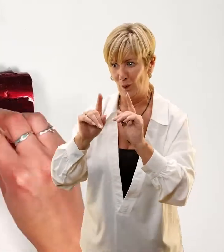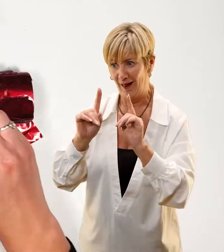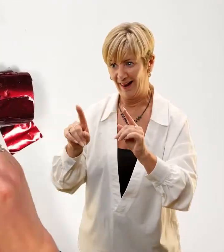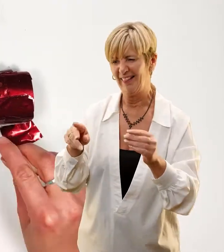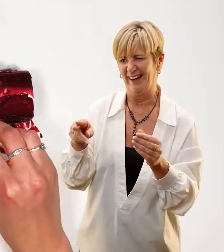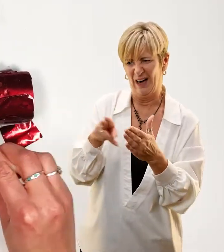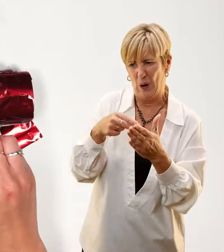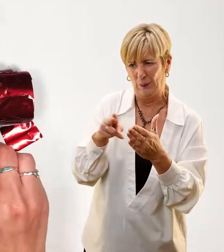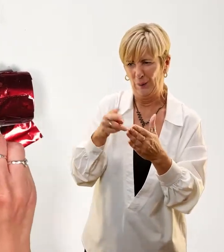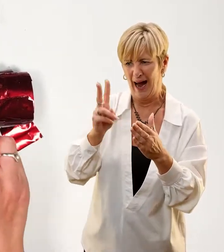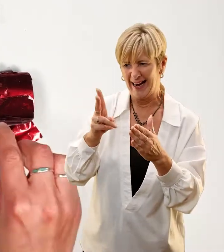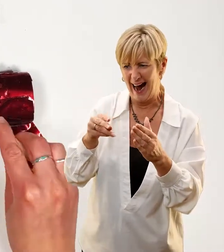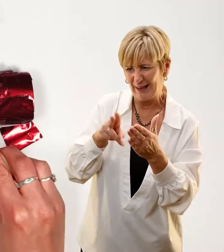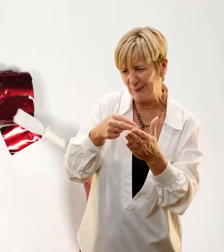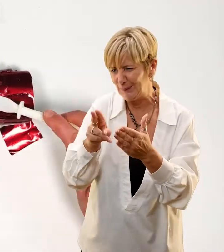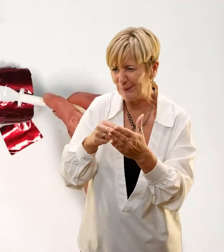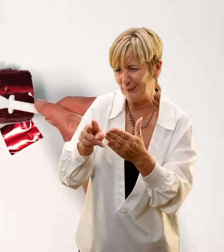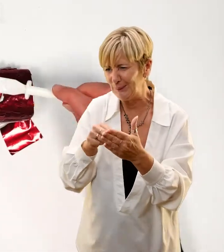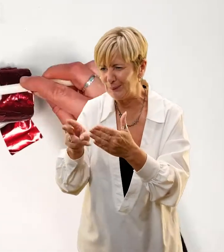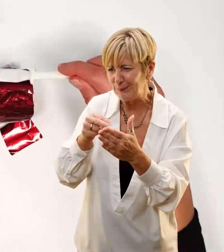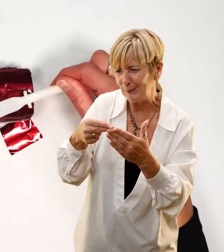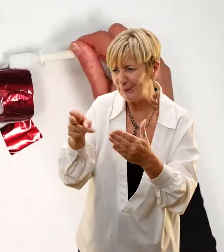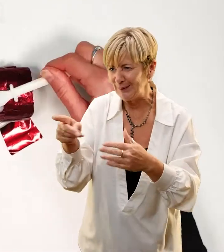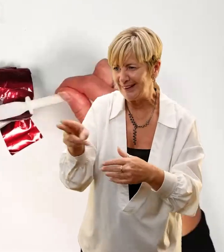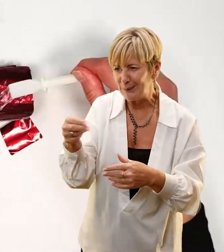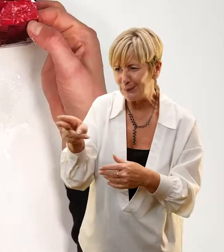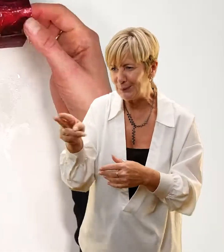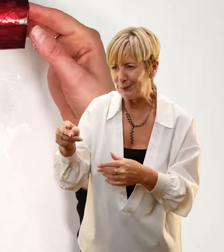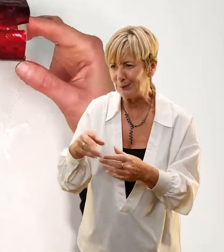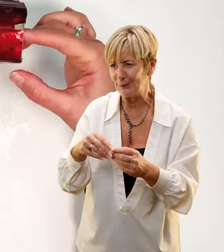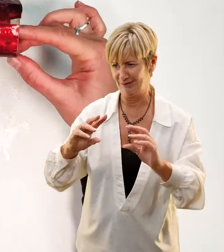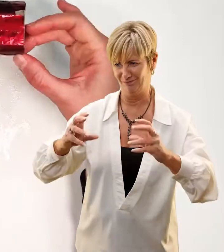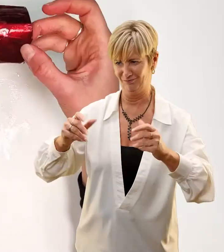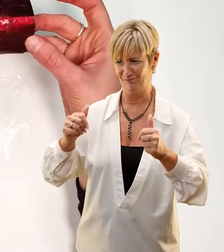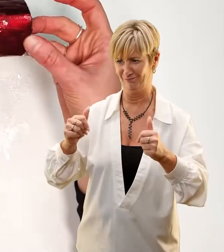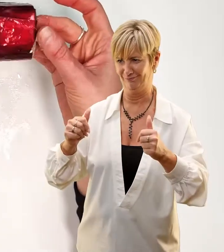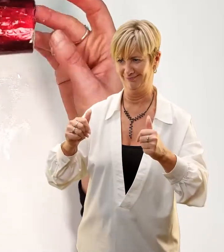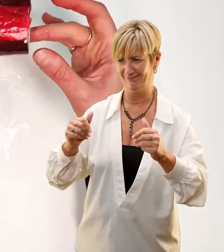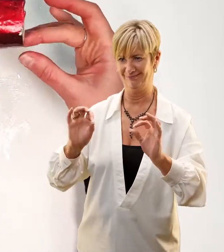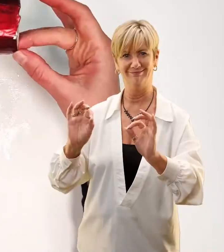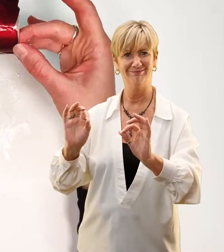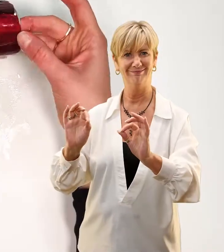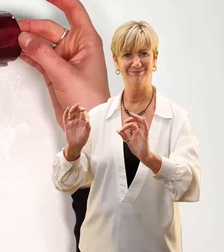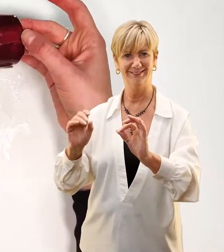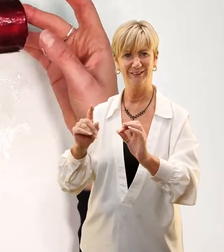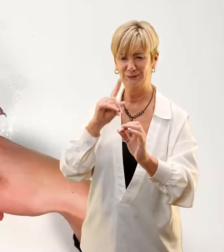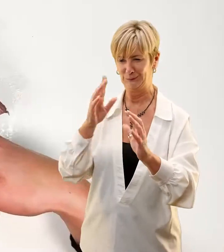When you've covered the whole tube, add an extra layer of glue on. This will give your rocket a nice shiny look when it's